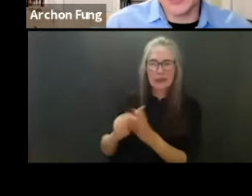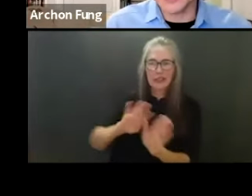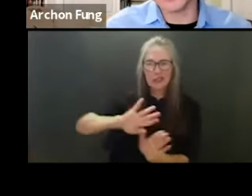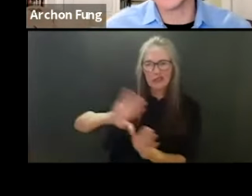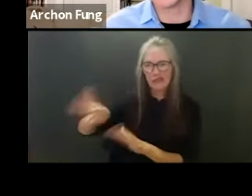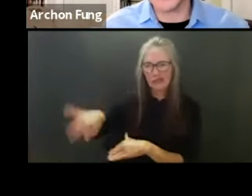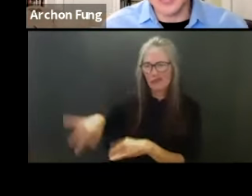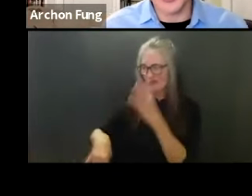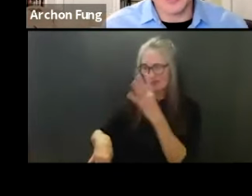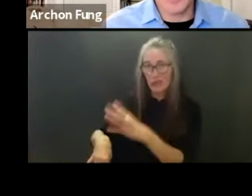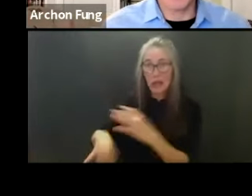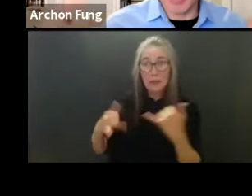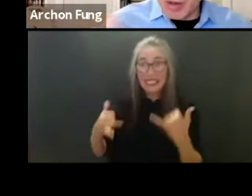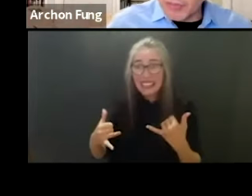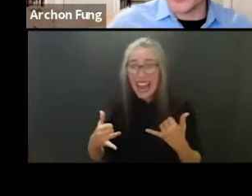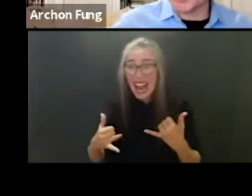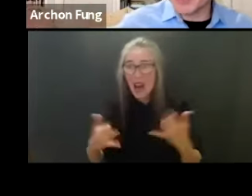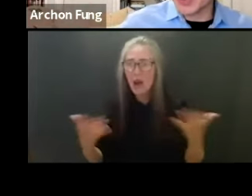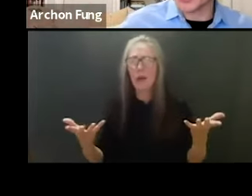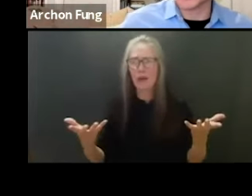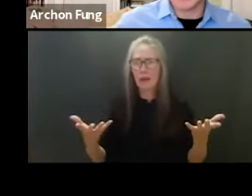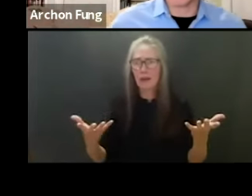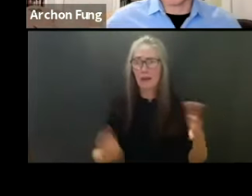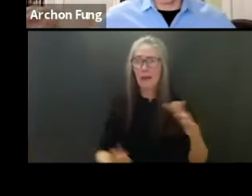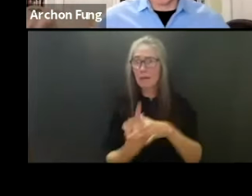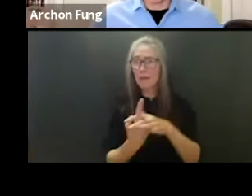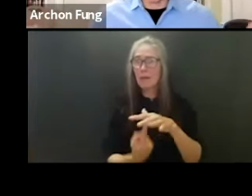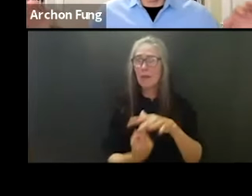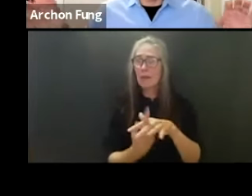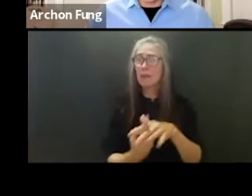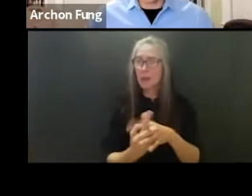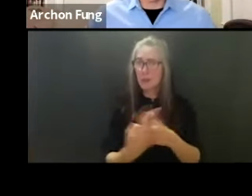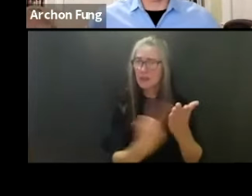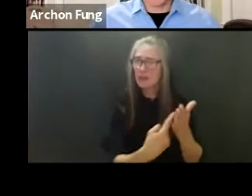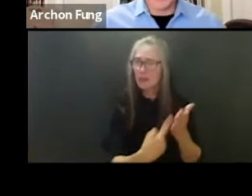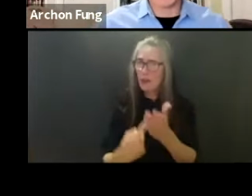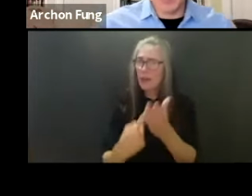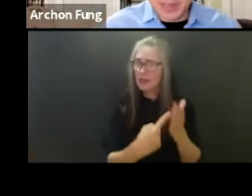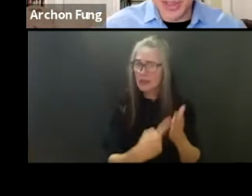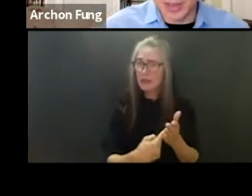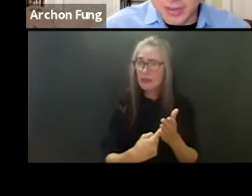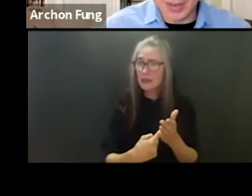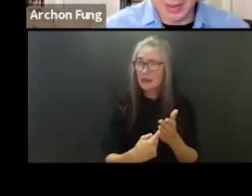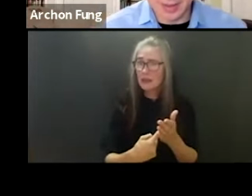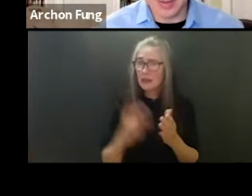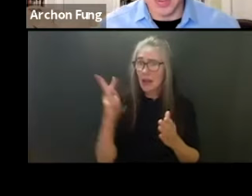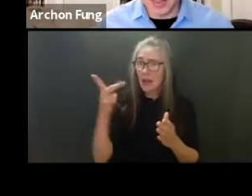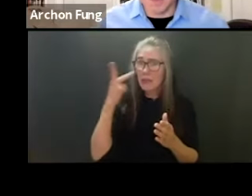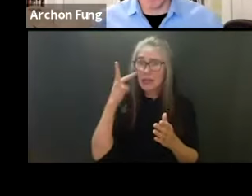of serious discussion. But all of those positions now are serious debated positions